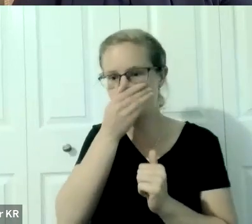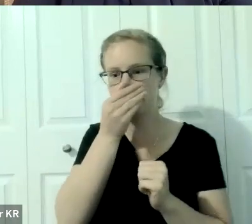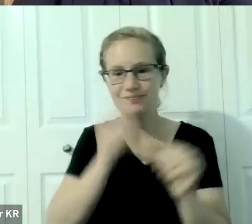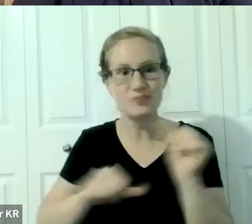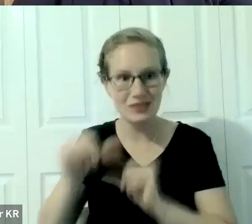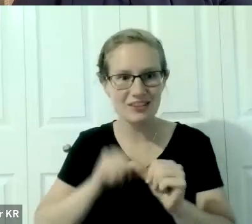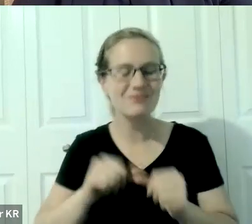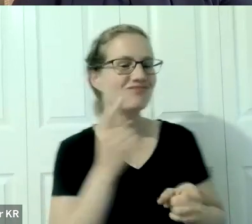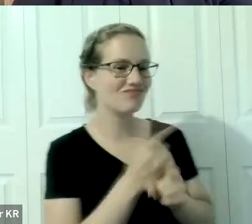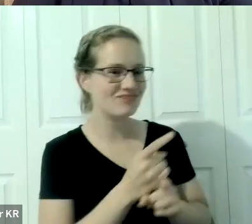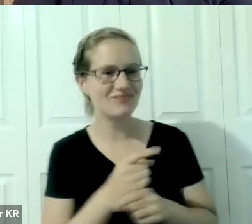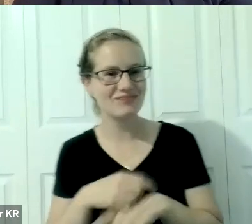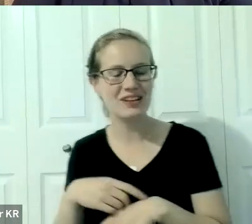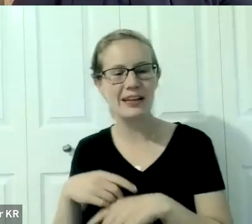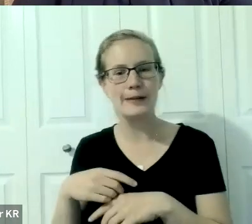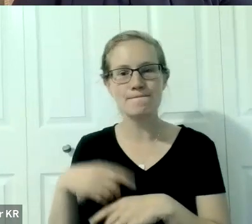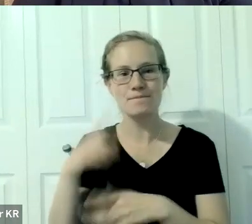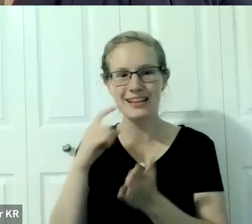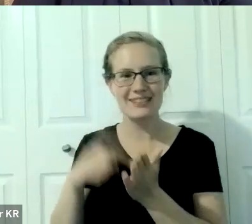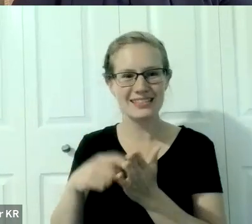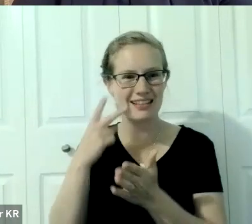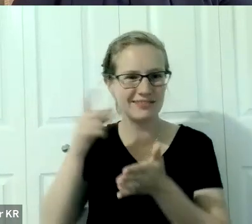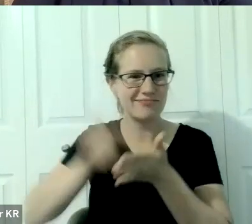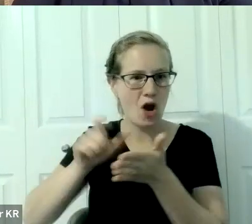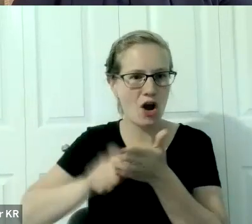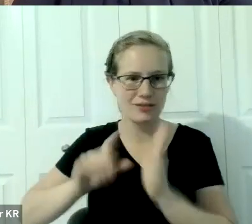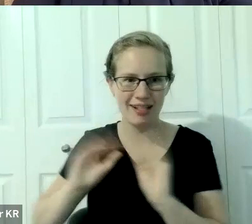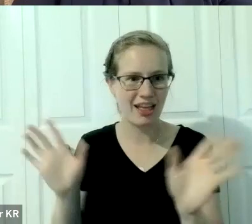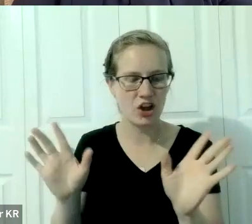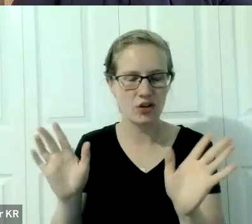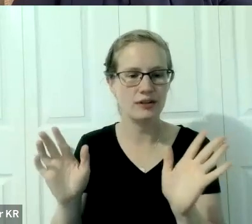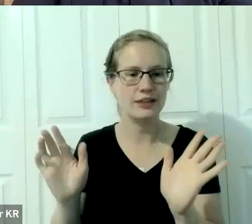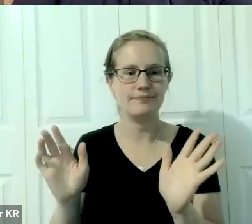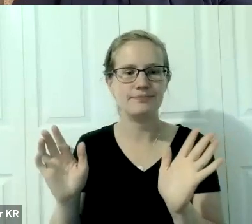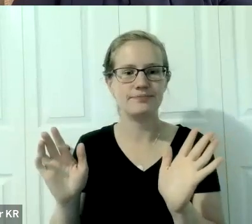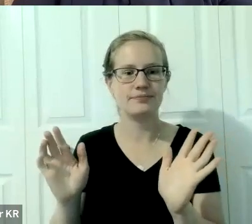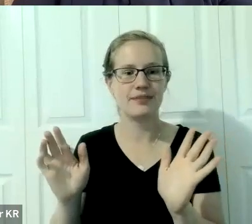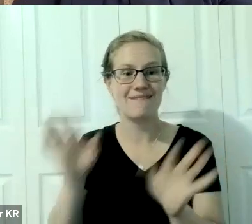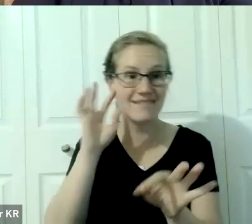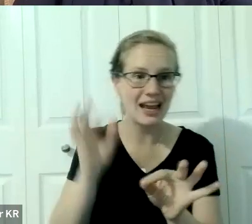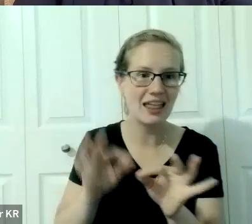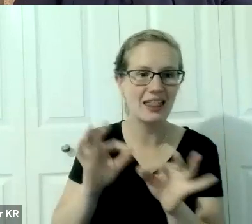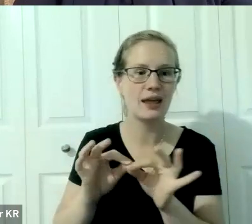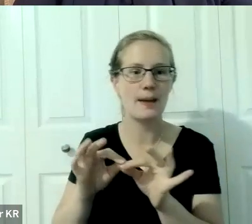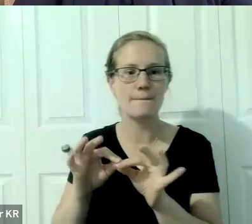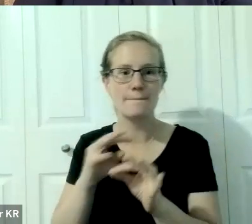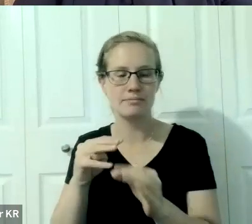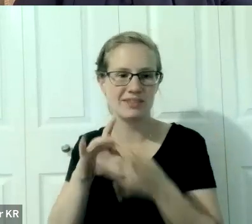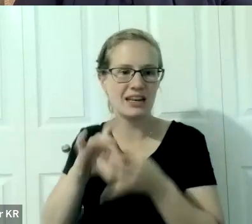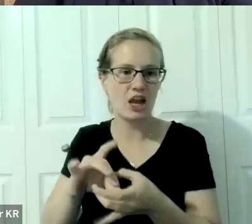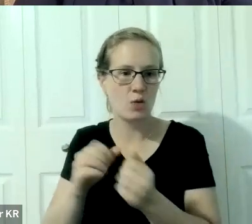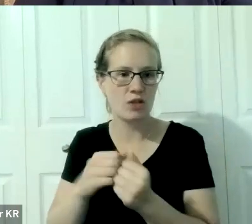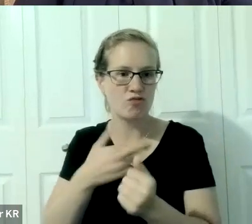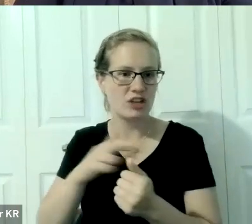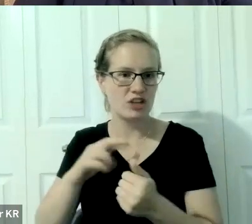Yeah, I've seen those literature, the literature where it's pretty clear that faith and membership in a religious or faith